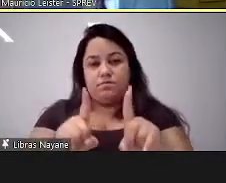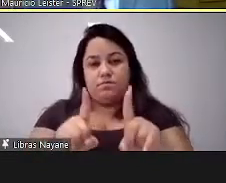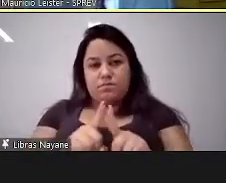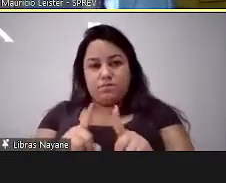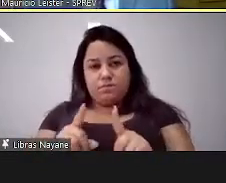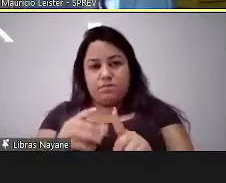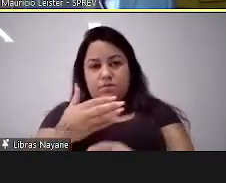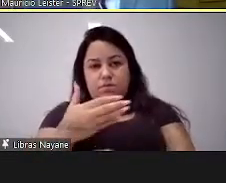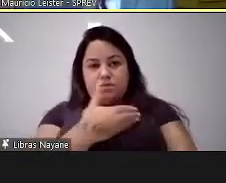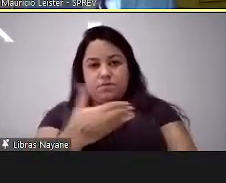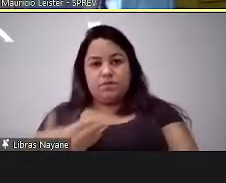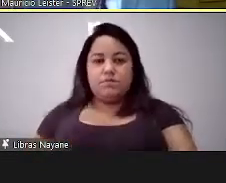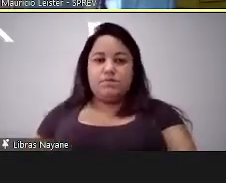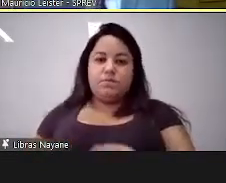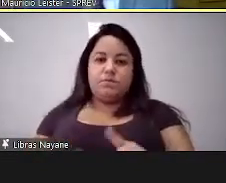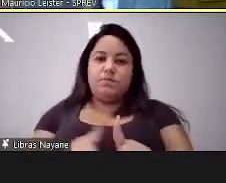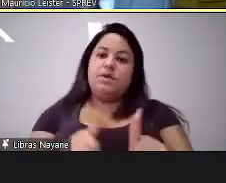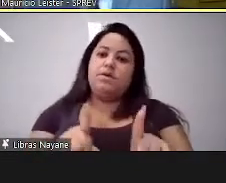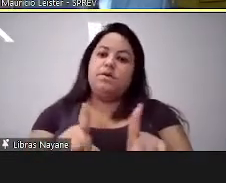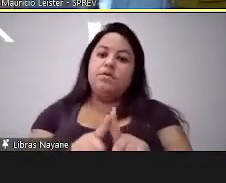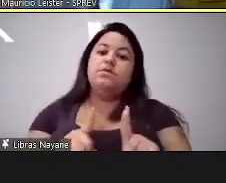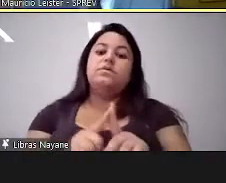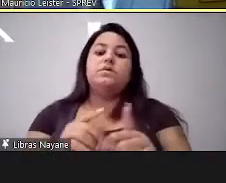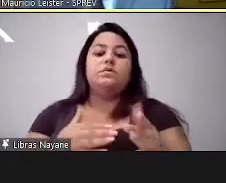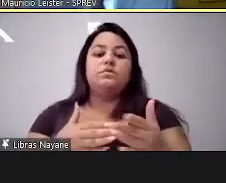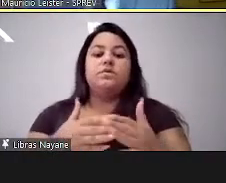closed harmonization. We have this debate